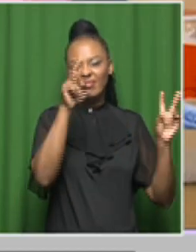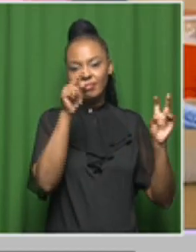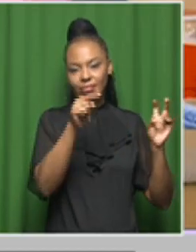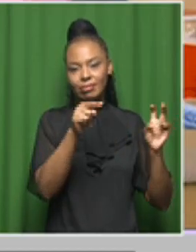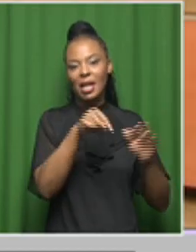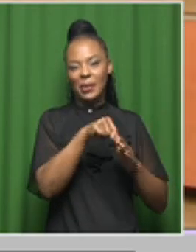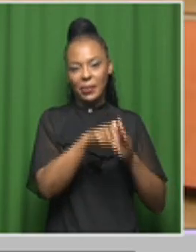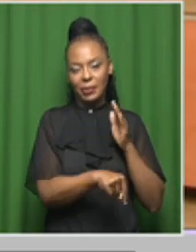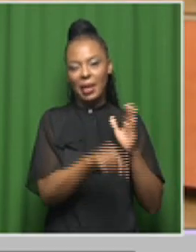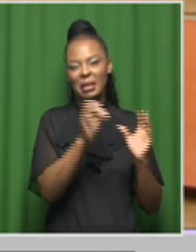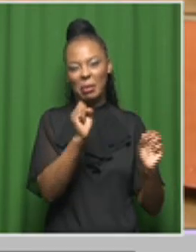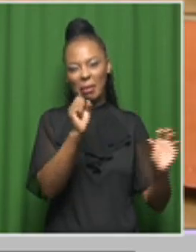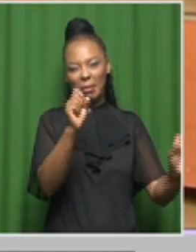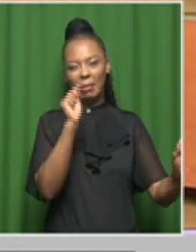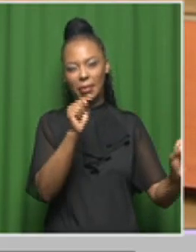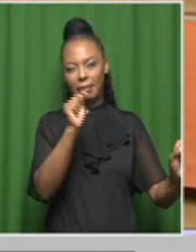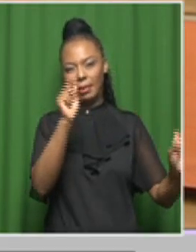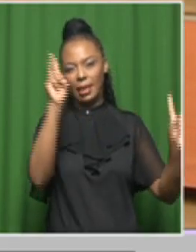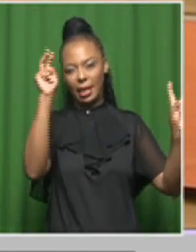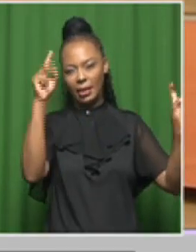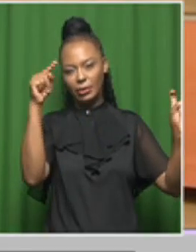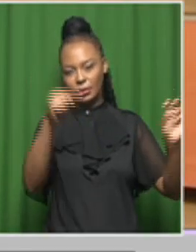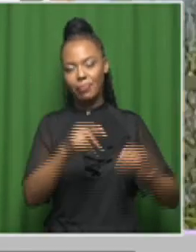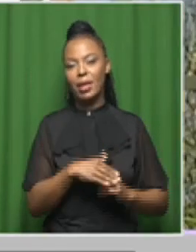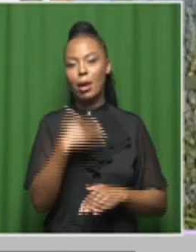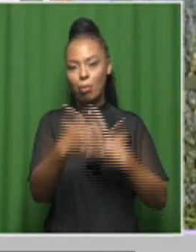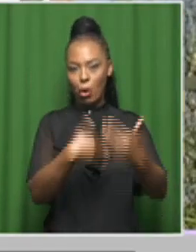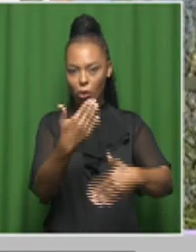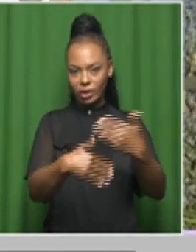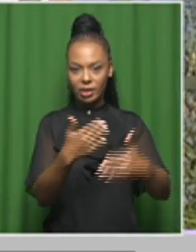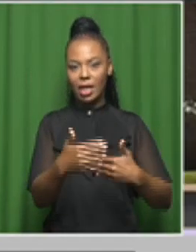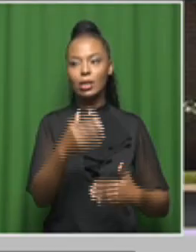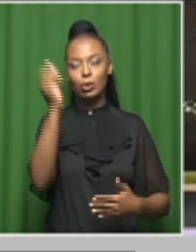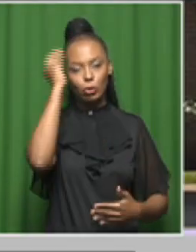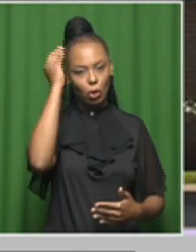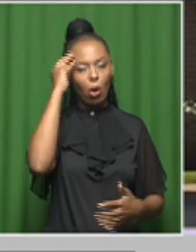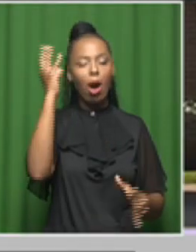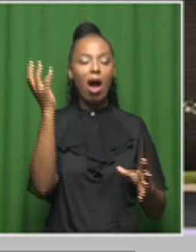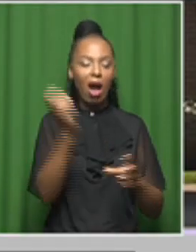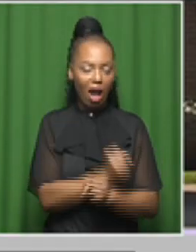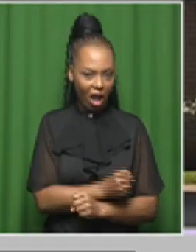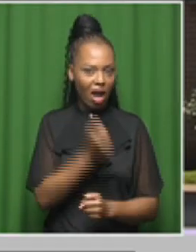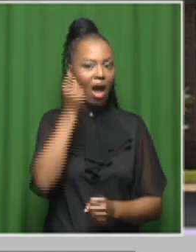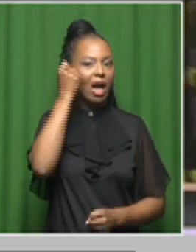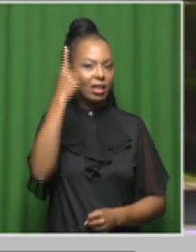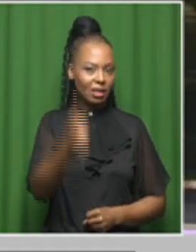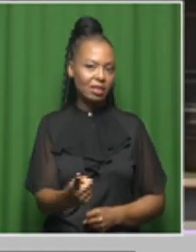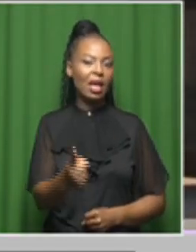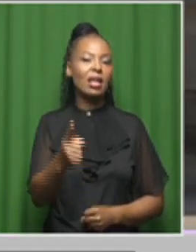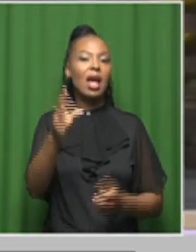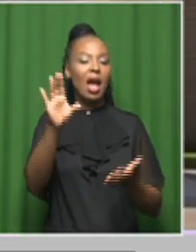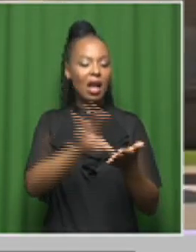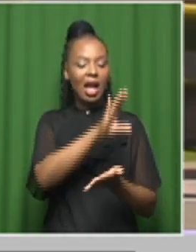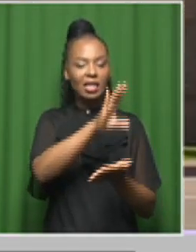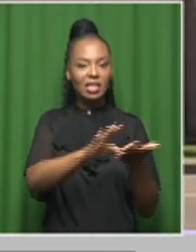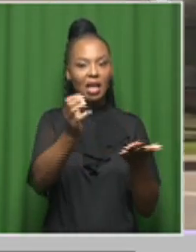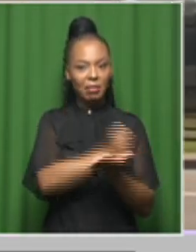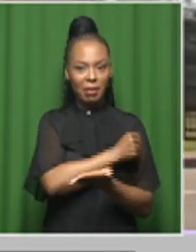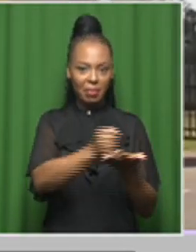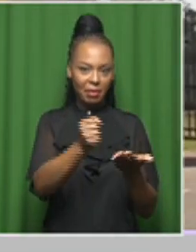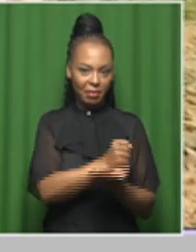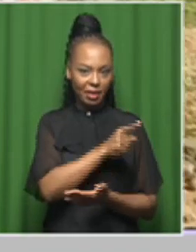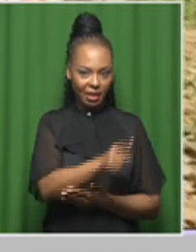bit deeper, because now we know the process of why these companies have been deregistered, what they have to provide to stay